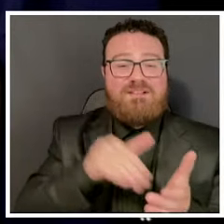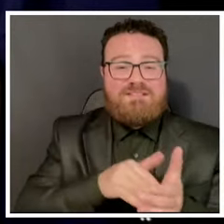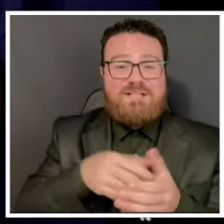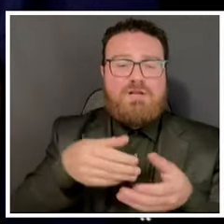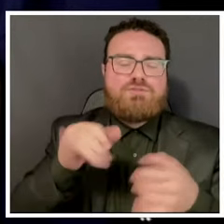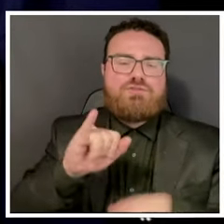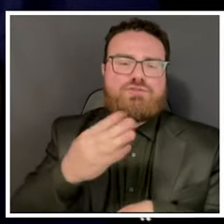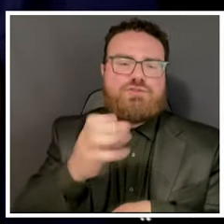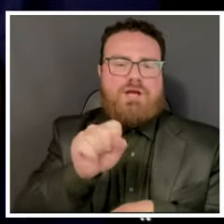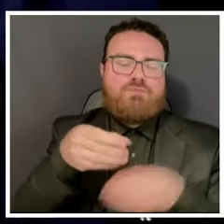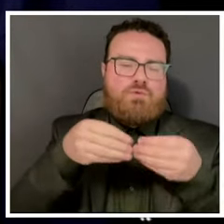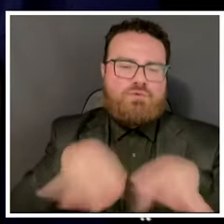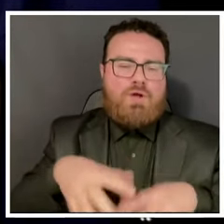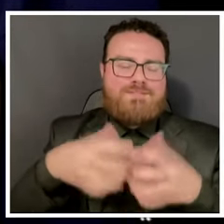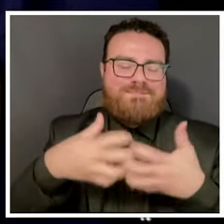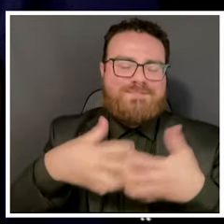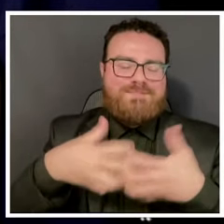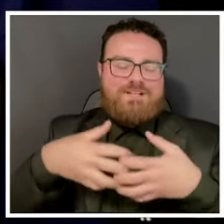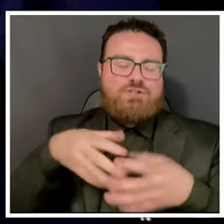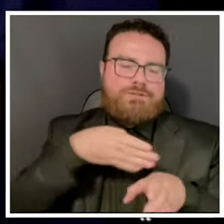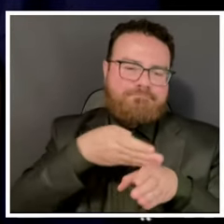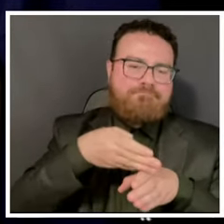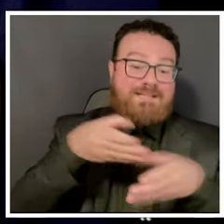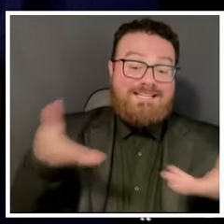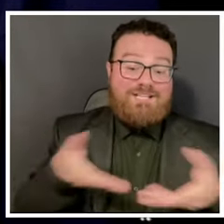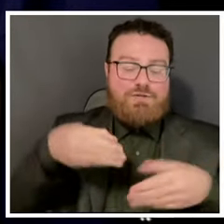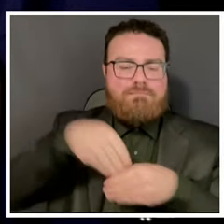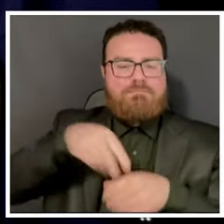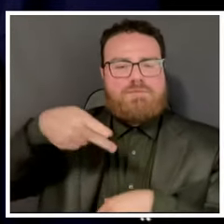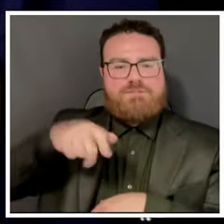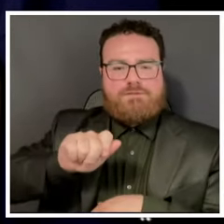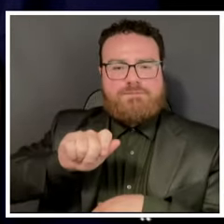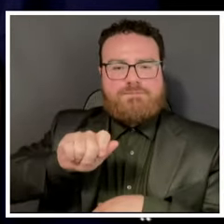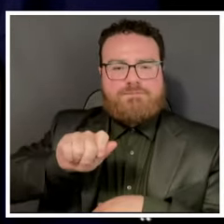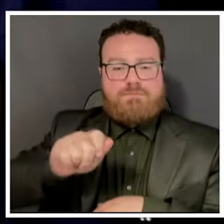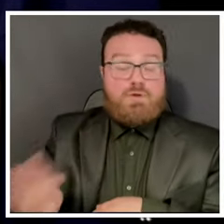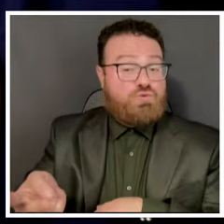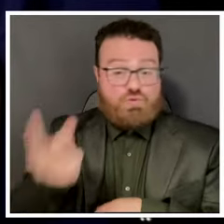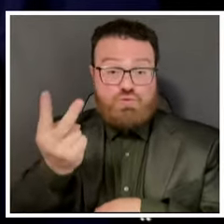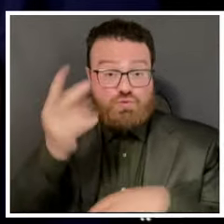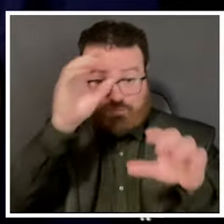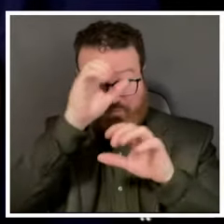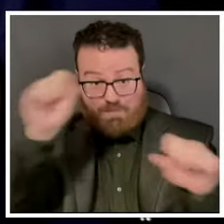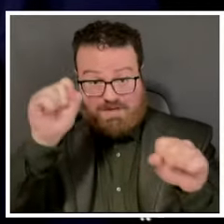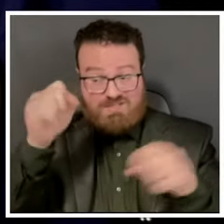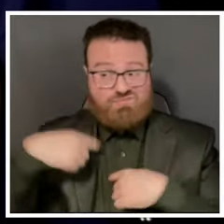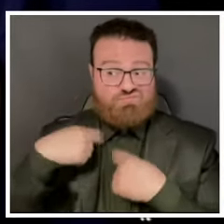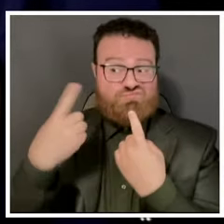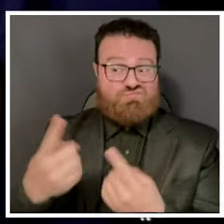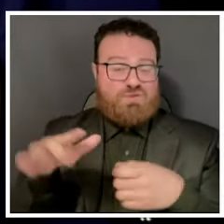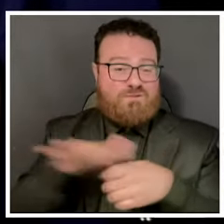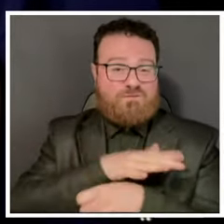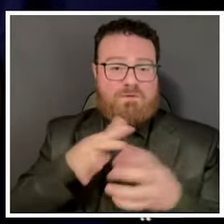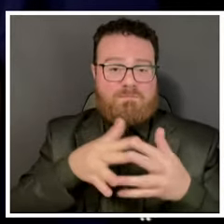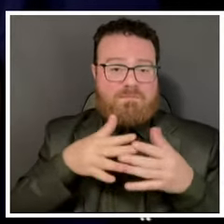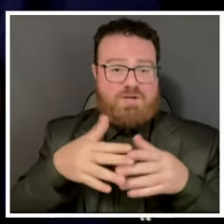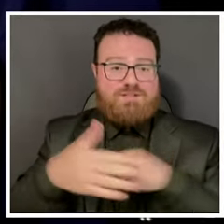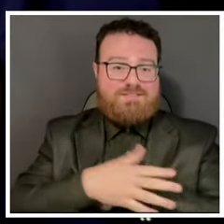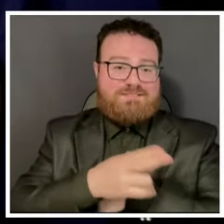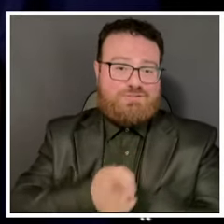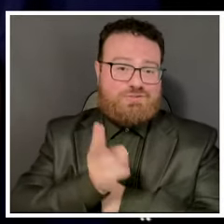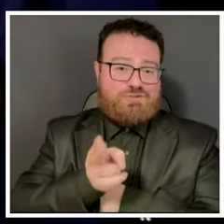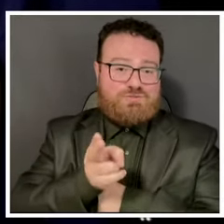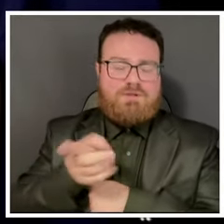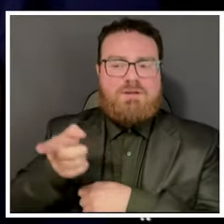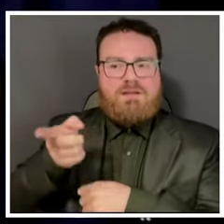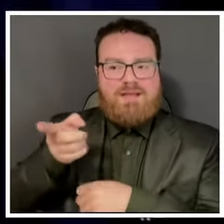here in Pennsylvania. There are only two presidents on record in all American history that left office with fewer jobs